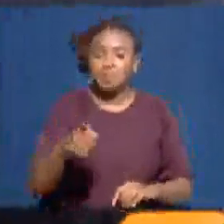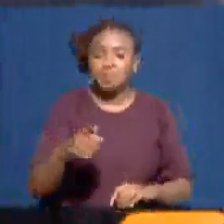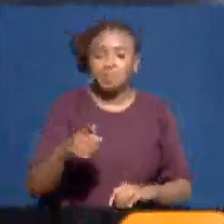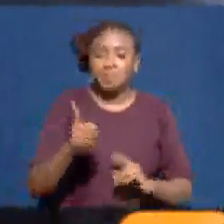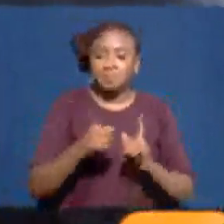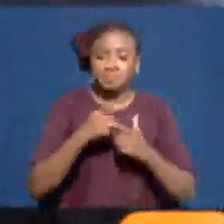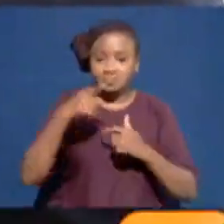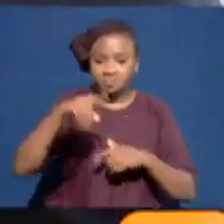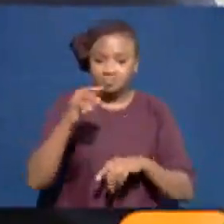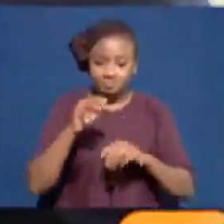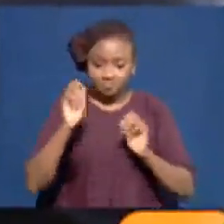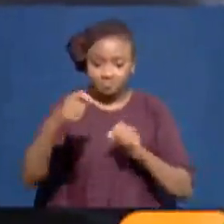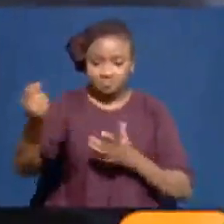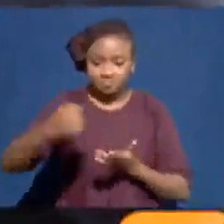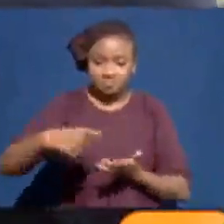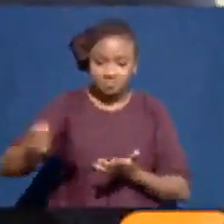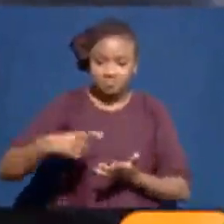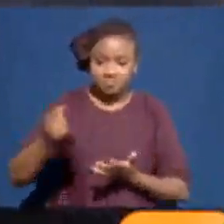Wanaanza kuni